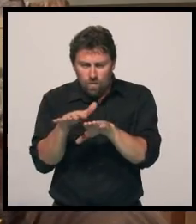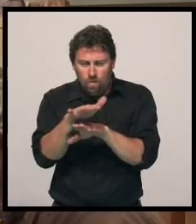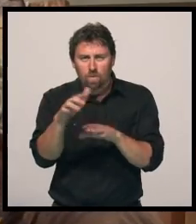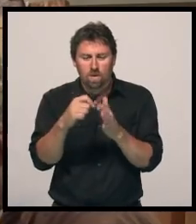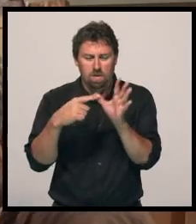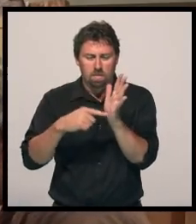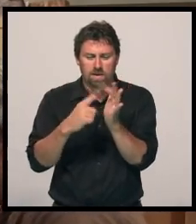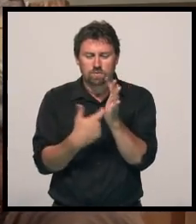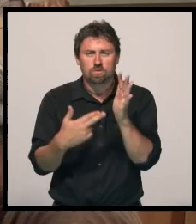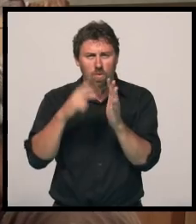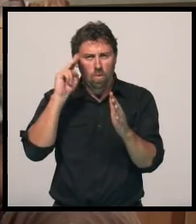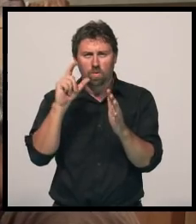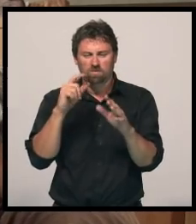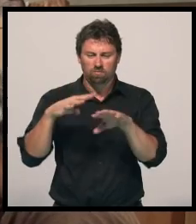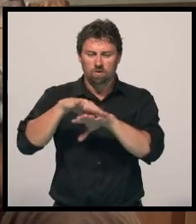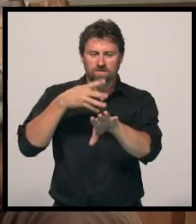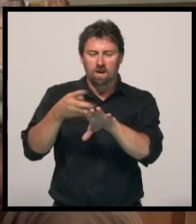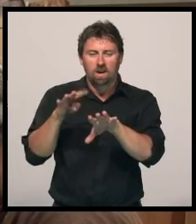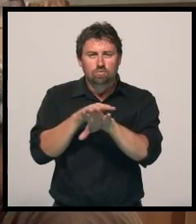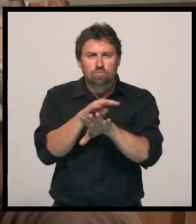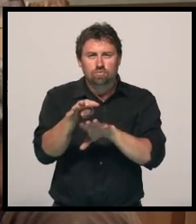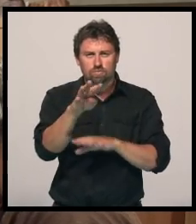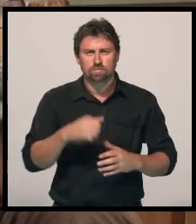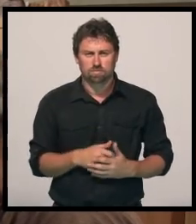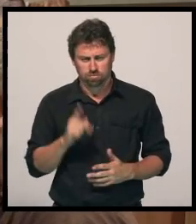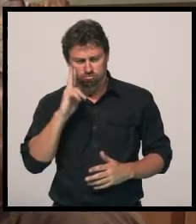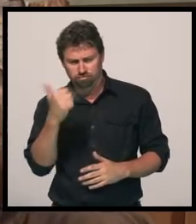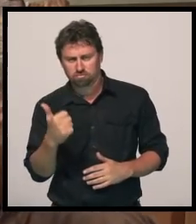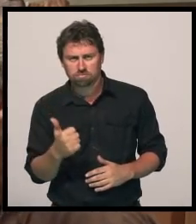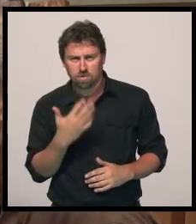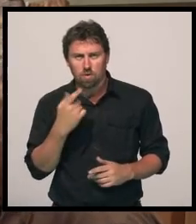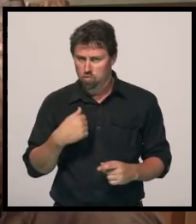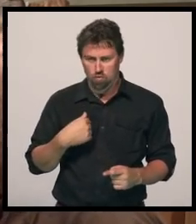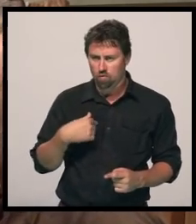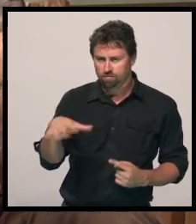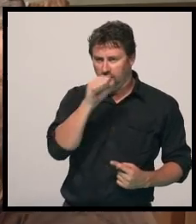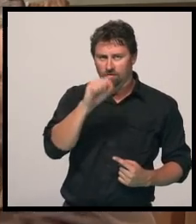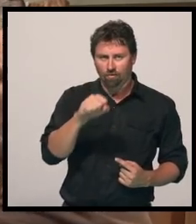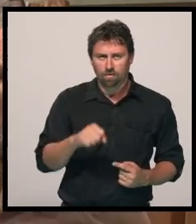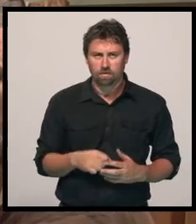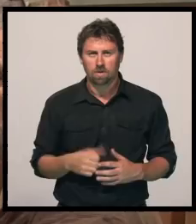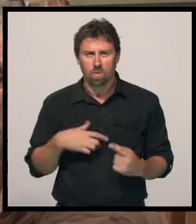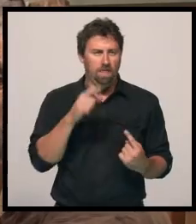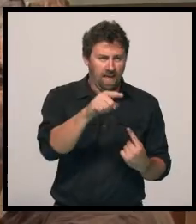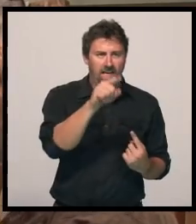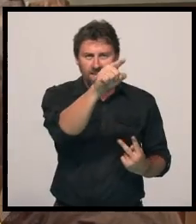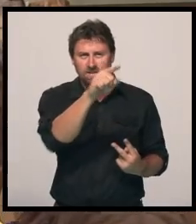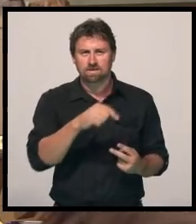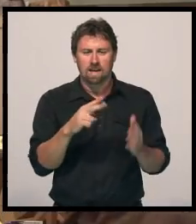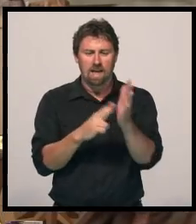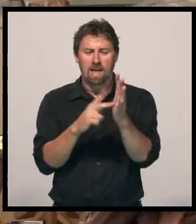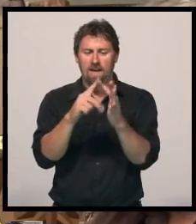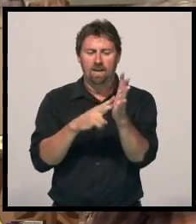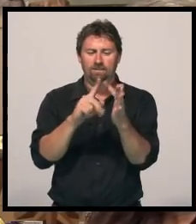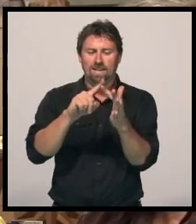That's extraordinary. That's quite a nice piece of timber. Yeah, I'll have that. That one. And that. And veneers.